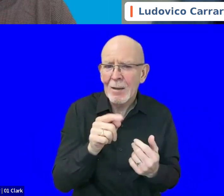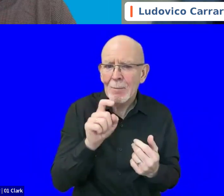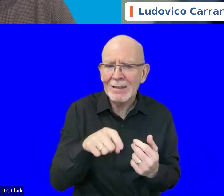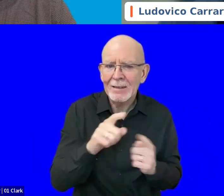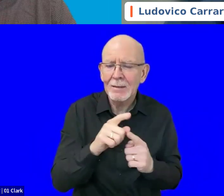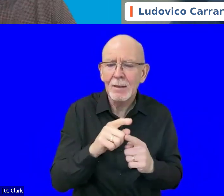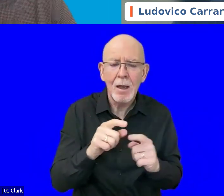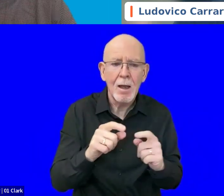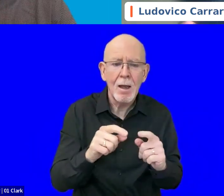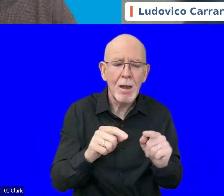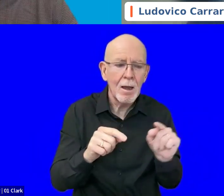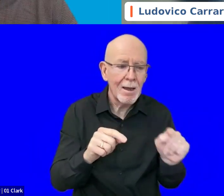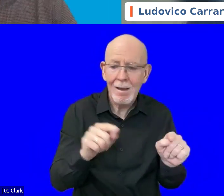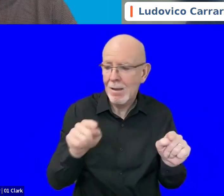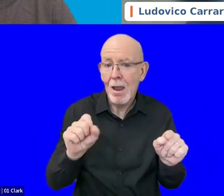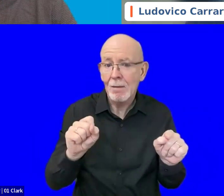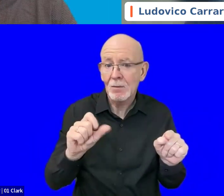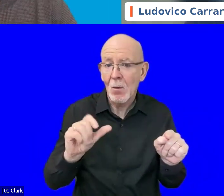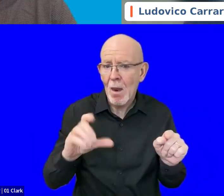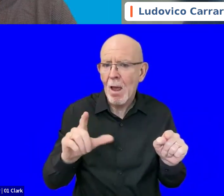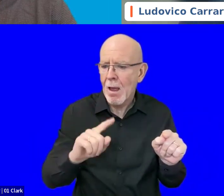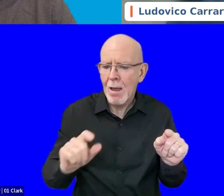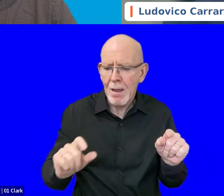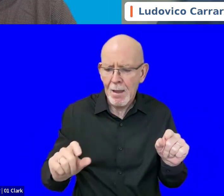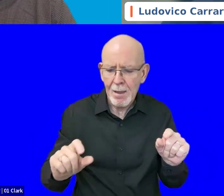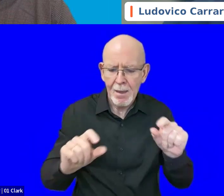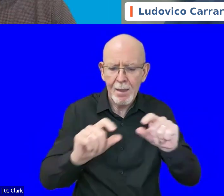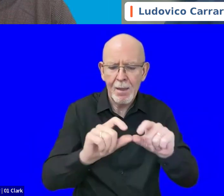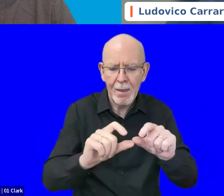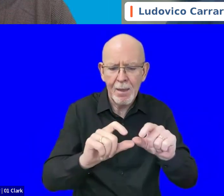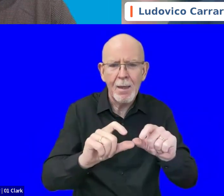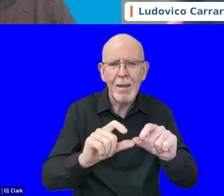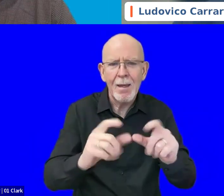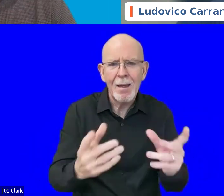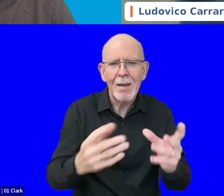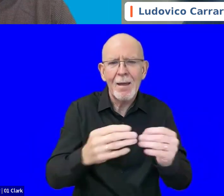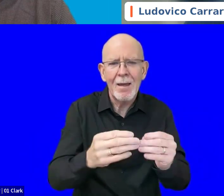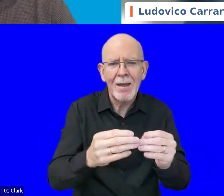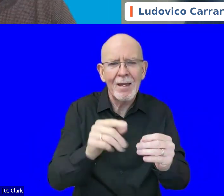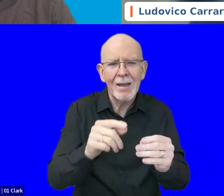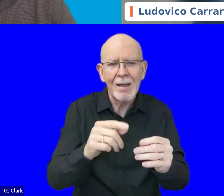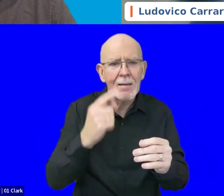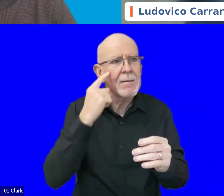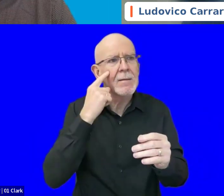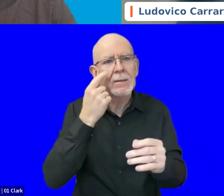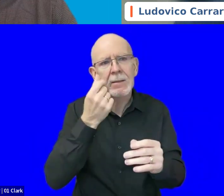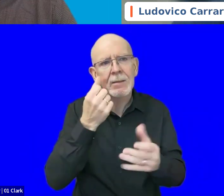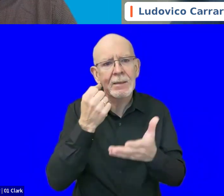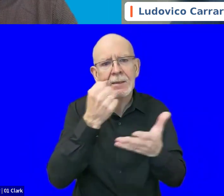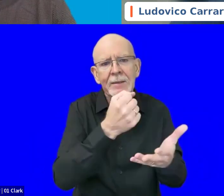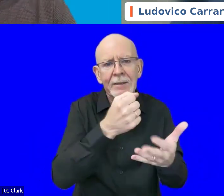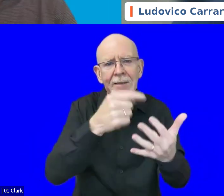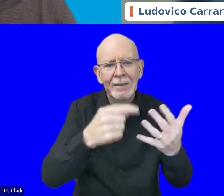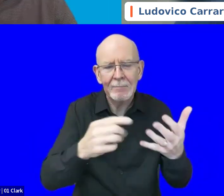a GSR, for example, that will give you information of in-kind benefits that will address the diversity of needs